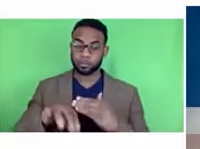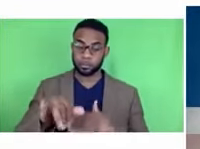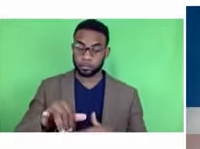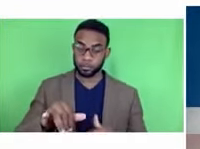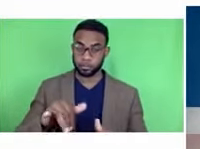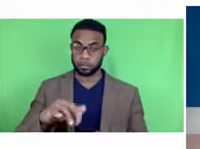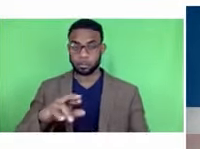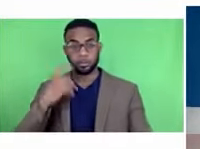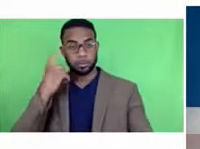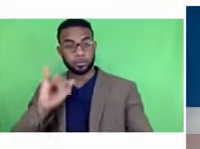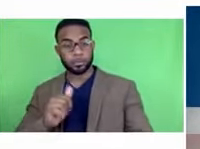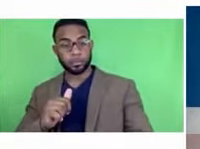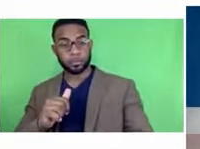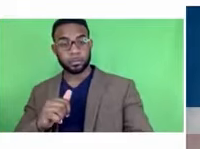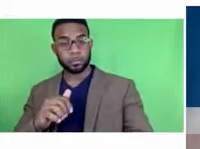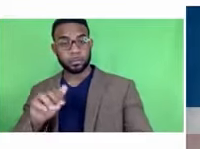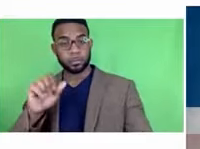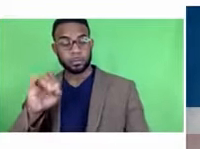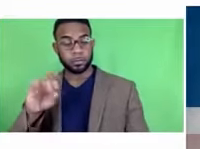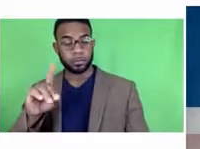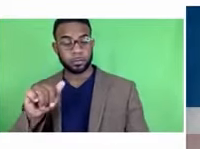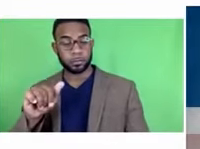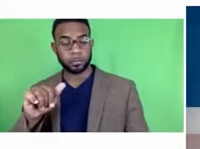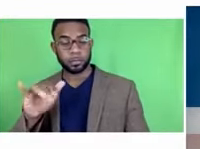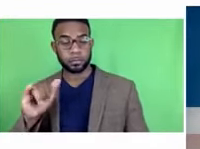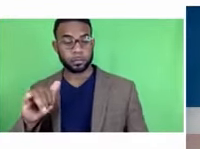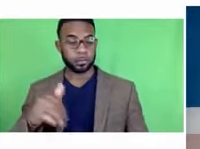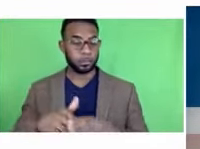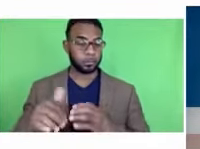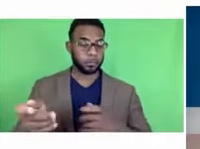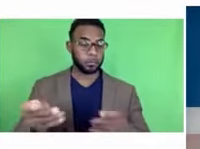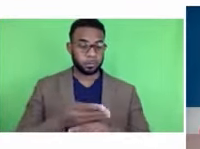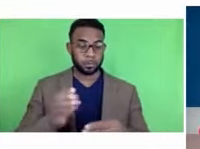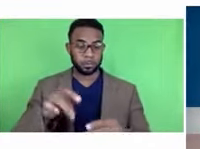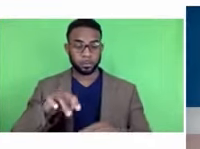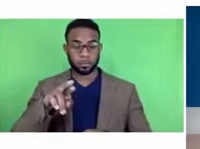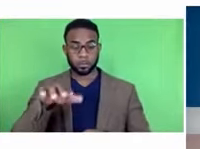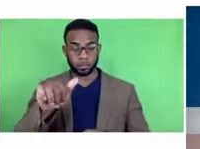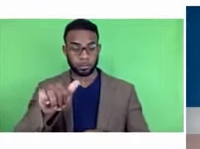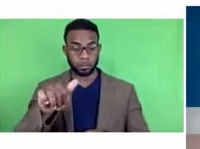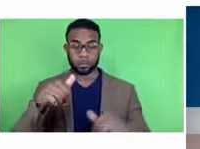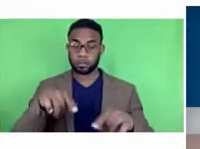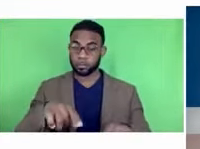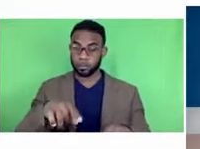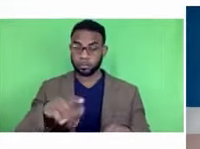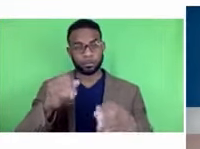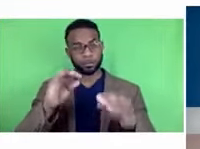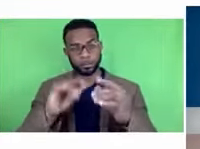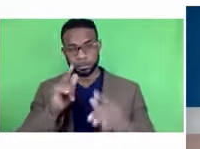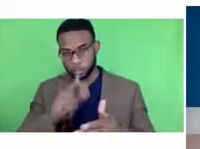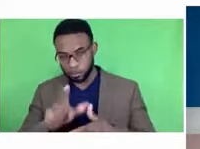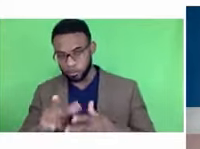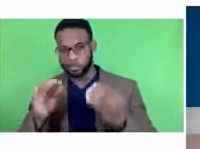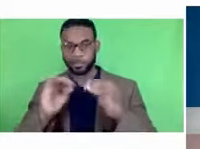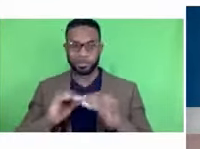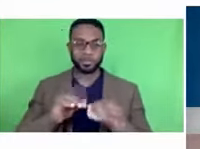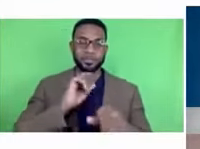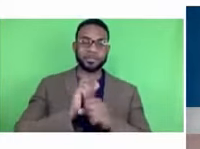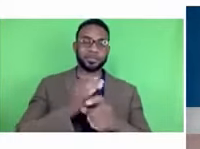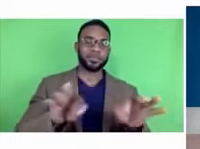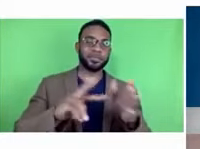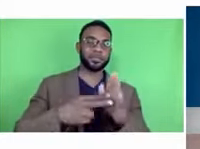lies with ACETA, which is the Aboriginal Connections in Trade and Apprenticeship. A lot of letters, a lot of numbers. But essentially what this means